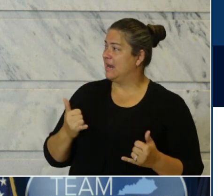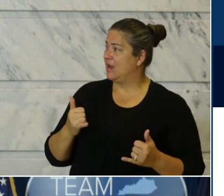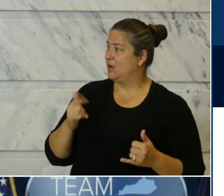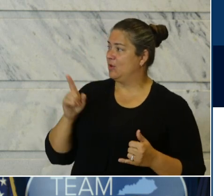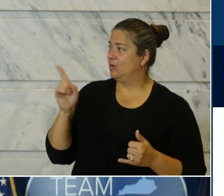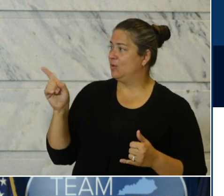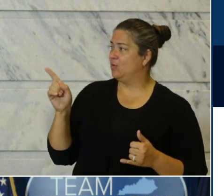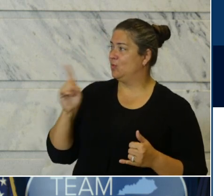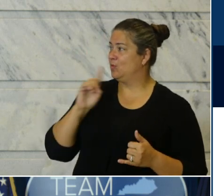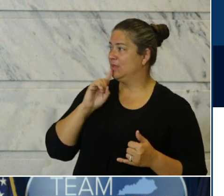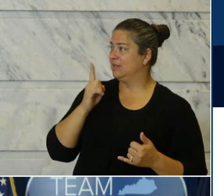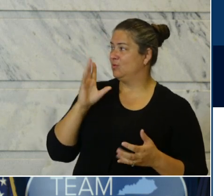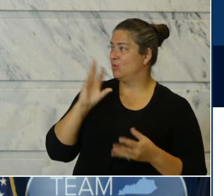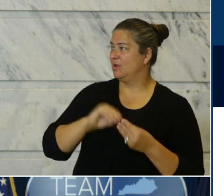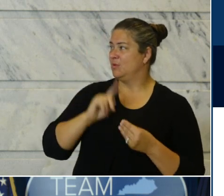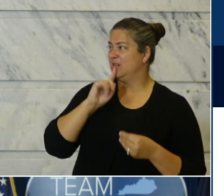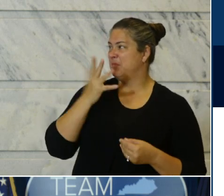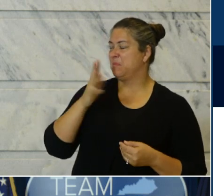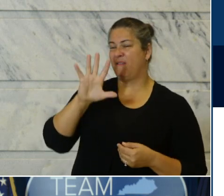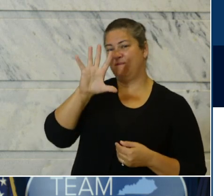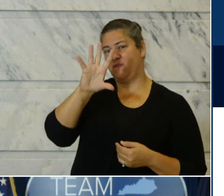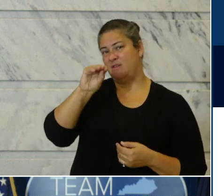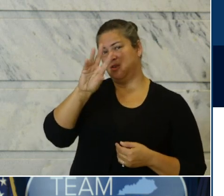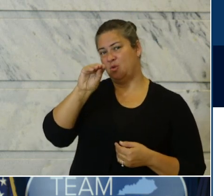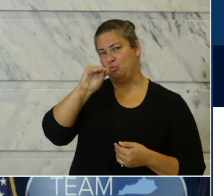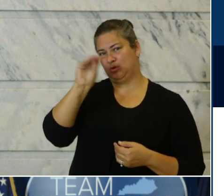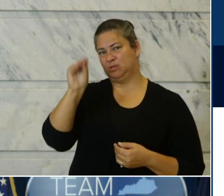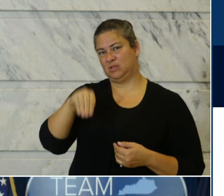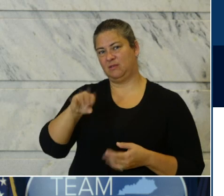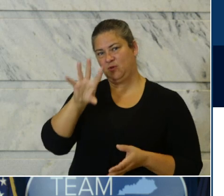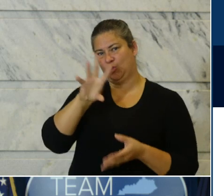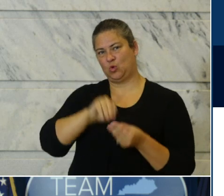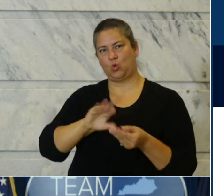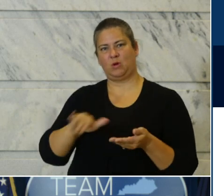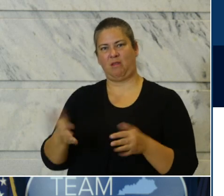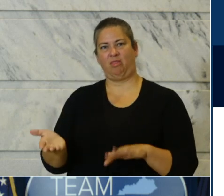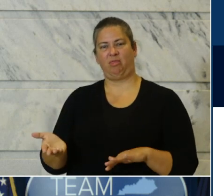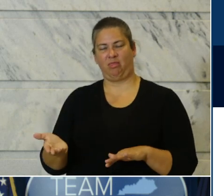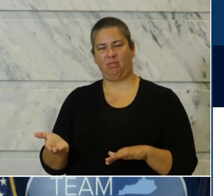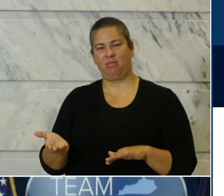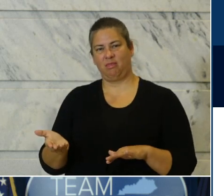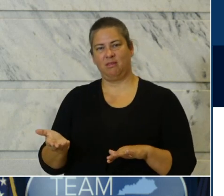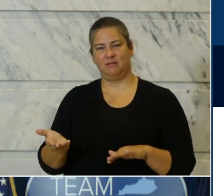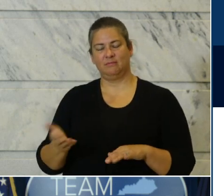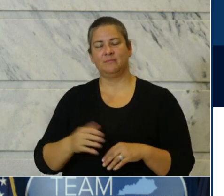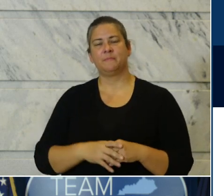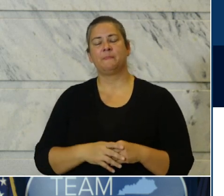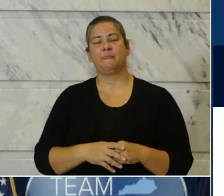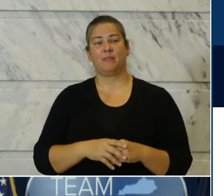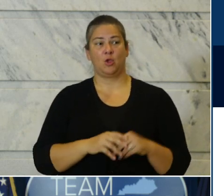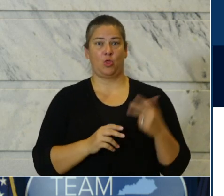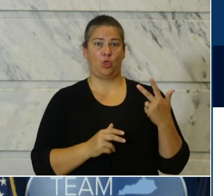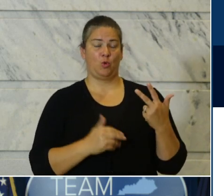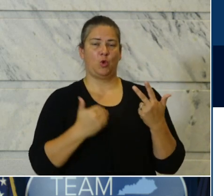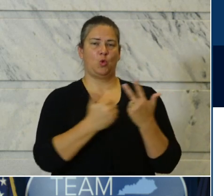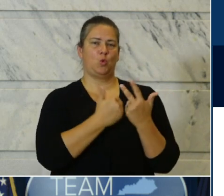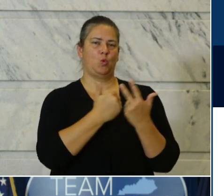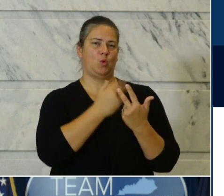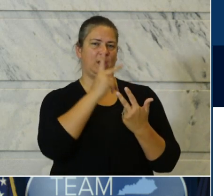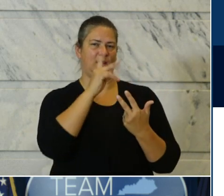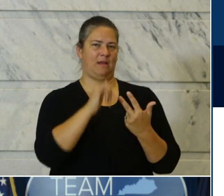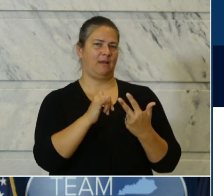just barely over 50% of the total deaths that we've reported. 3 new Kentucky